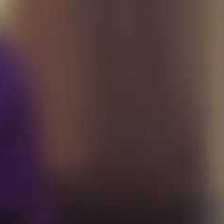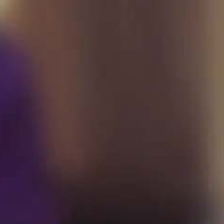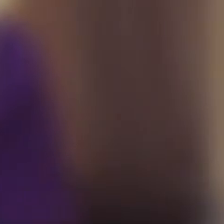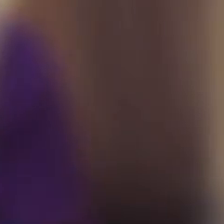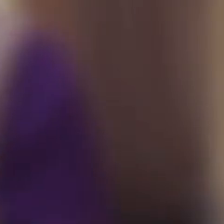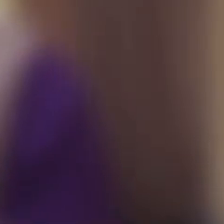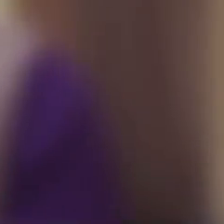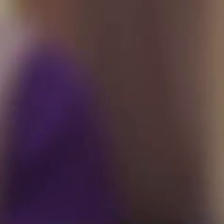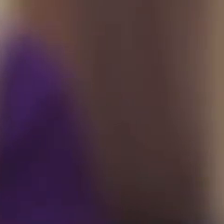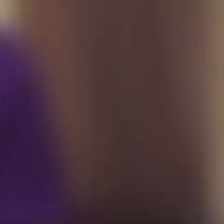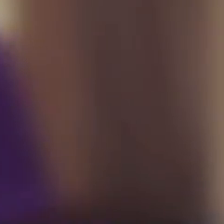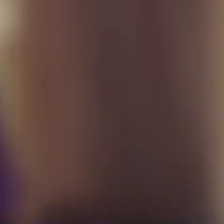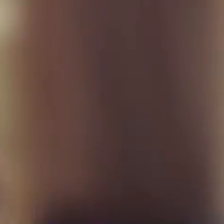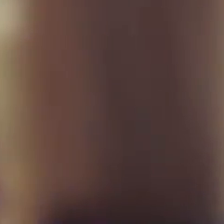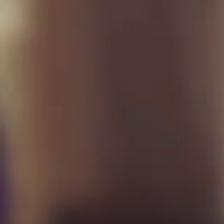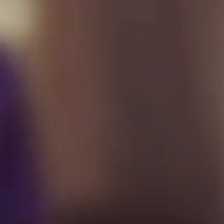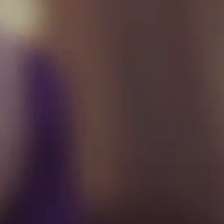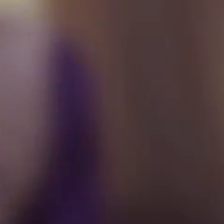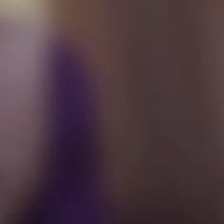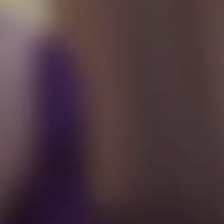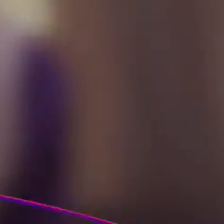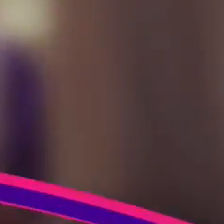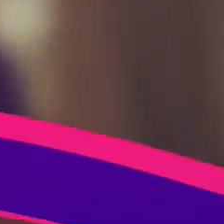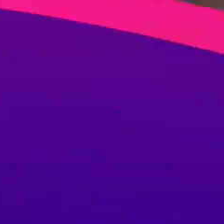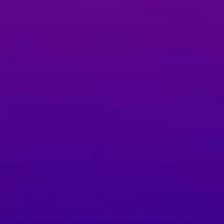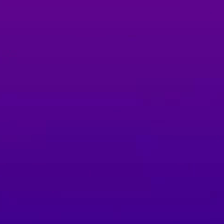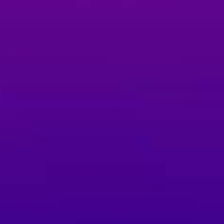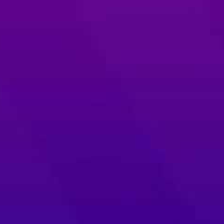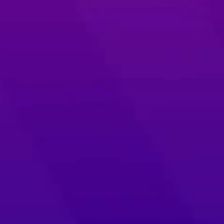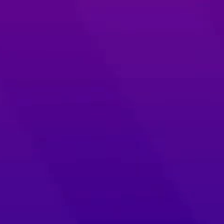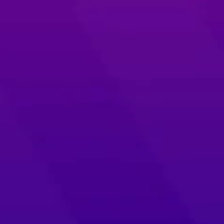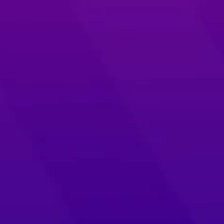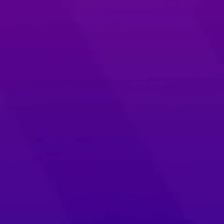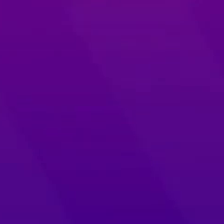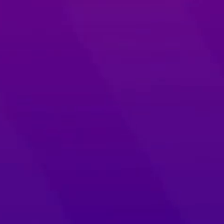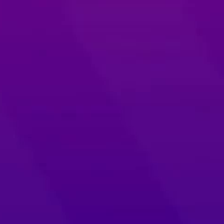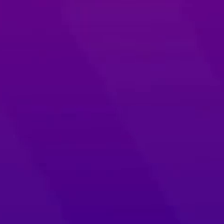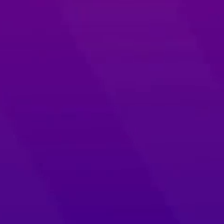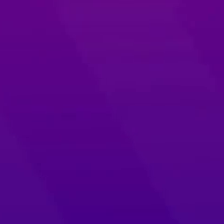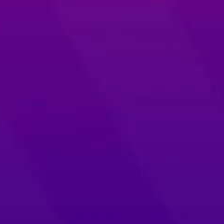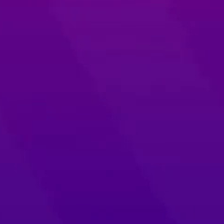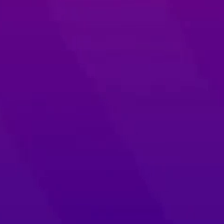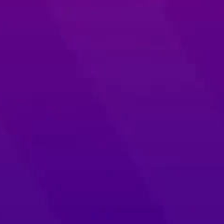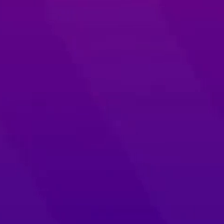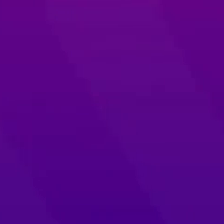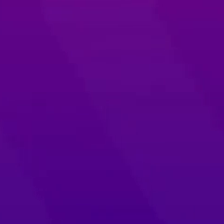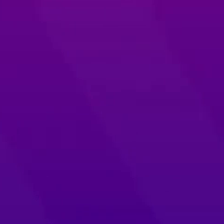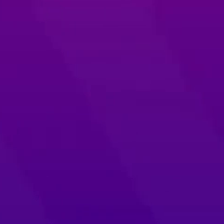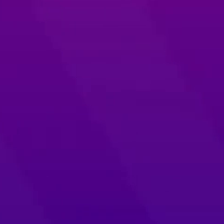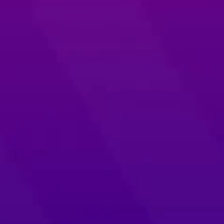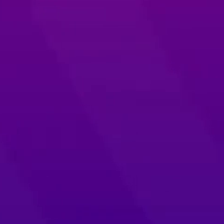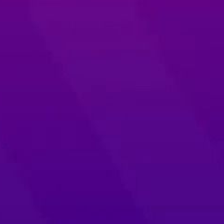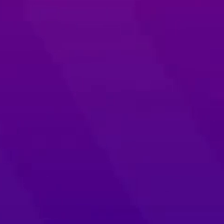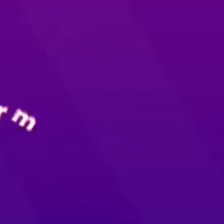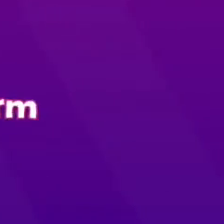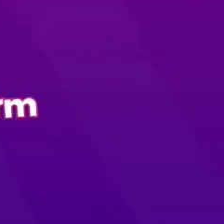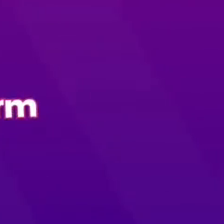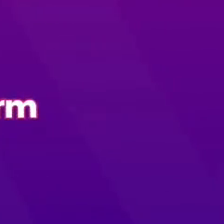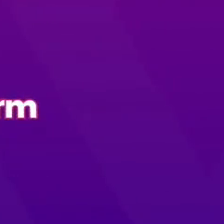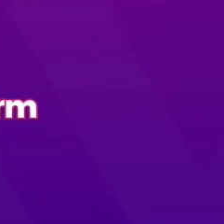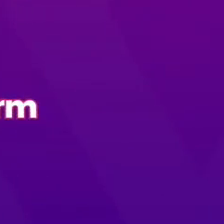akadomo.com udownloading application zacu sportbook ndetse na casino gorilla games you bet